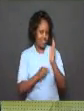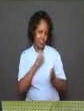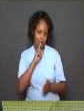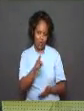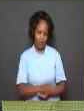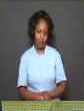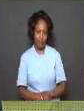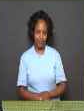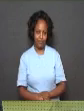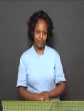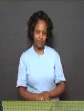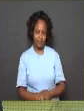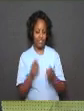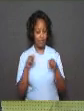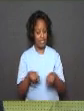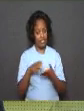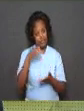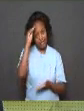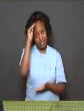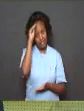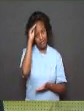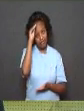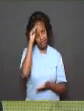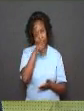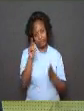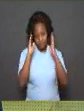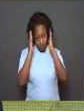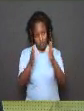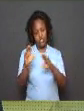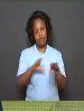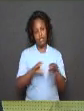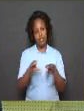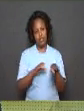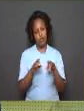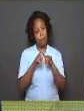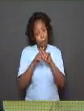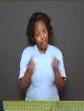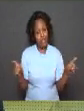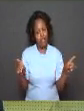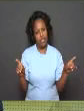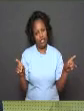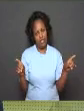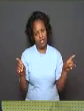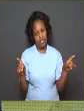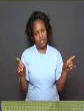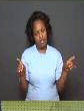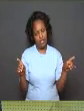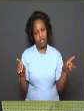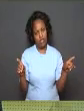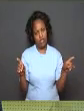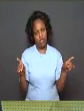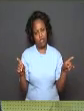interesting unit. In this lesson, we will focus particularly on